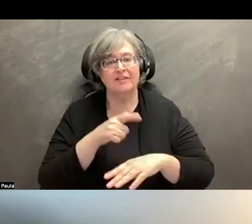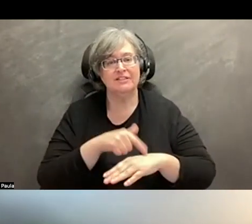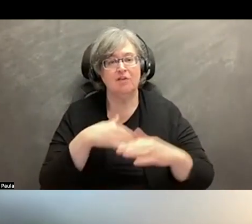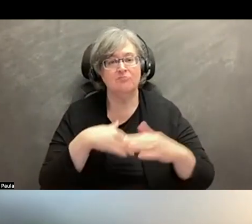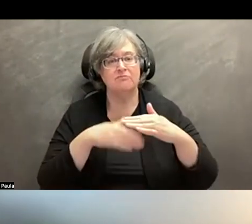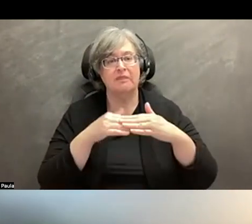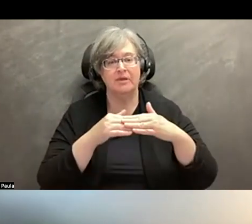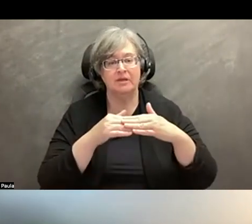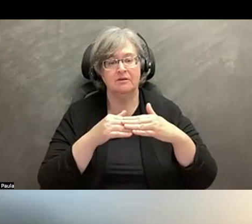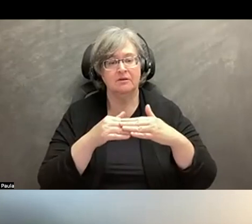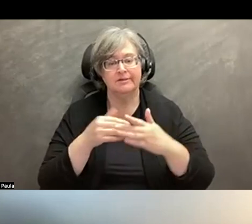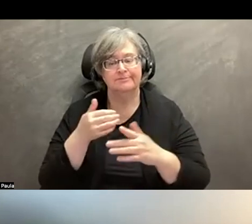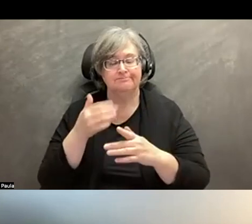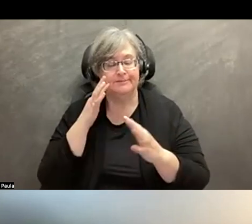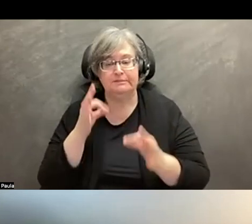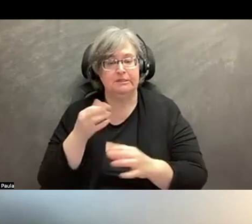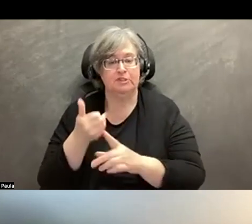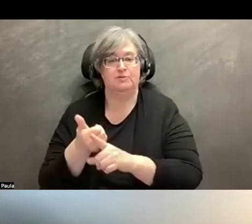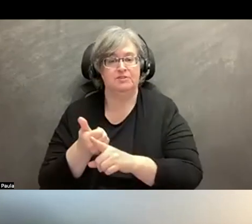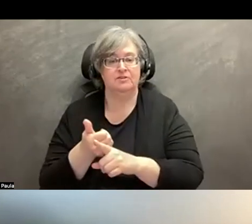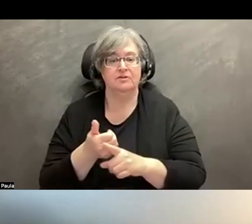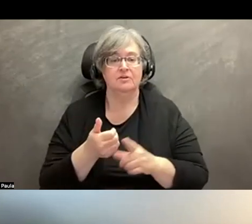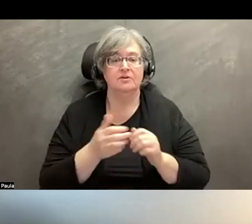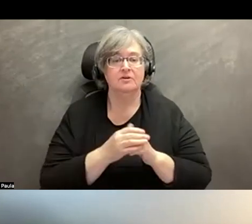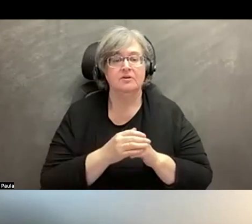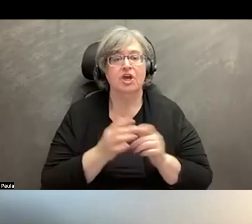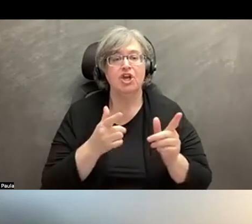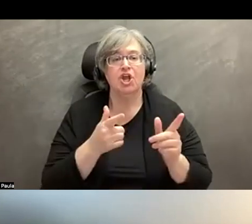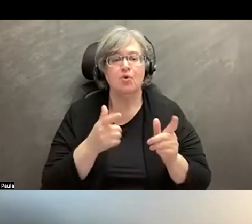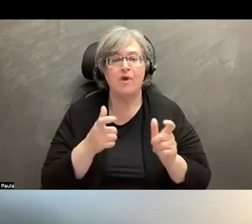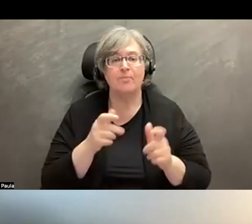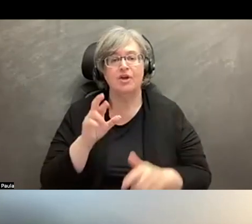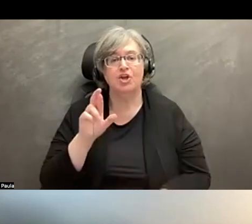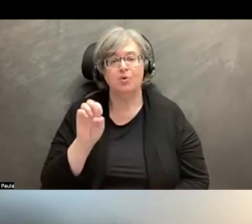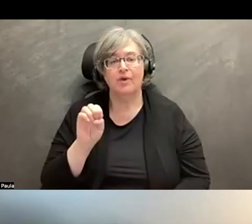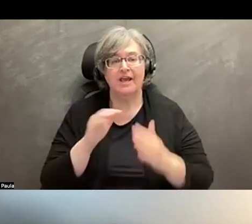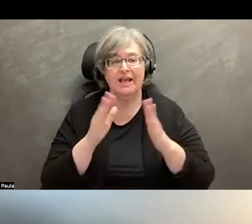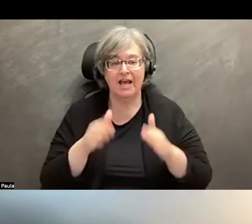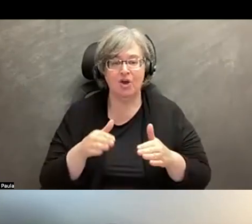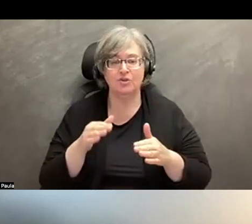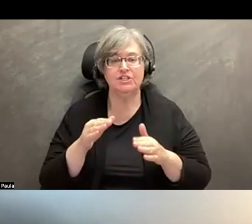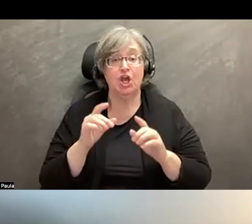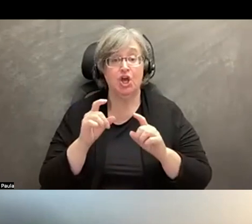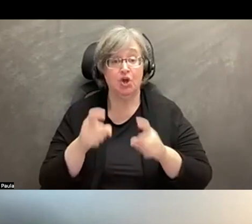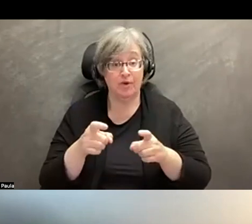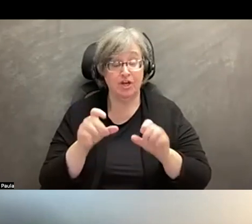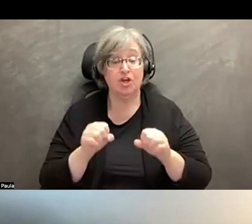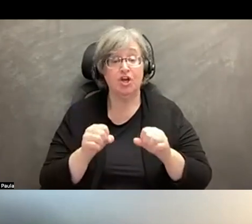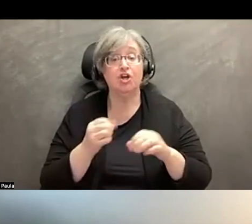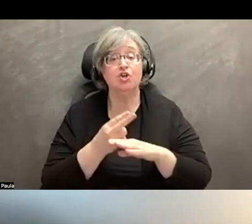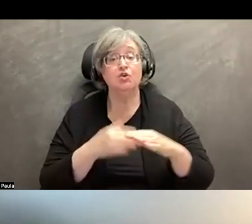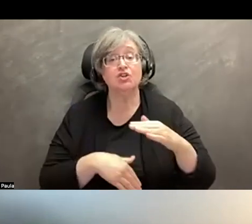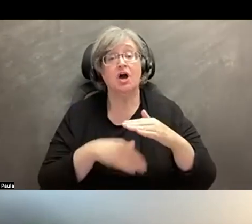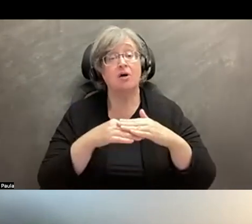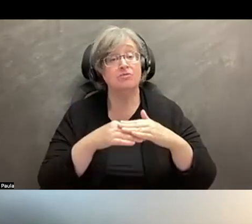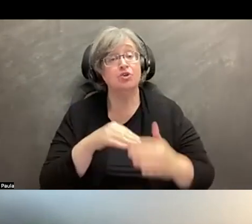self-imposed. For example, in a rapid rehousing grant, you can use up to, the regulatory period is actually